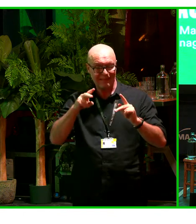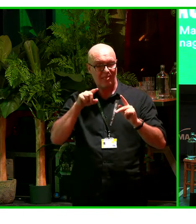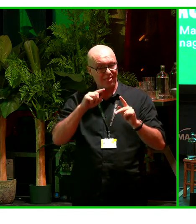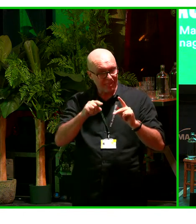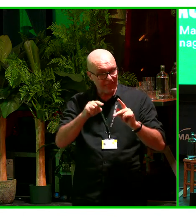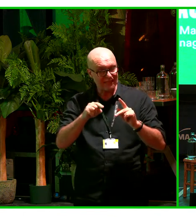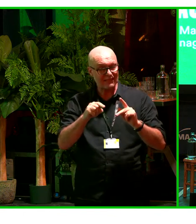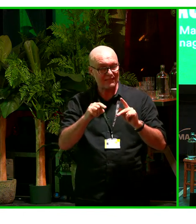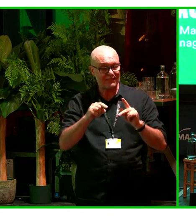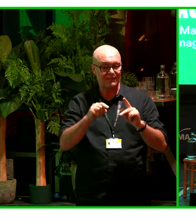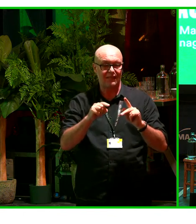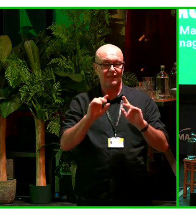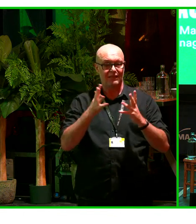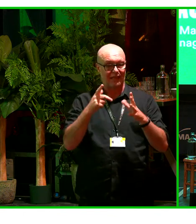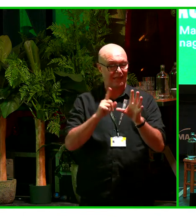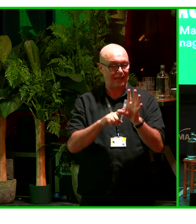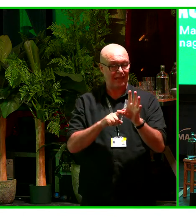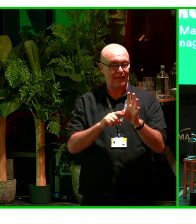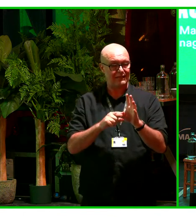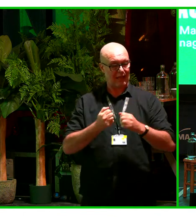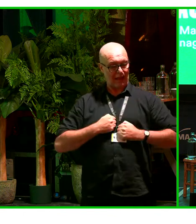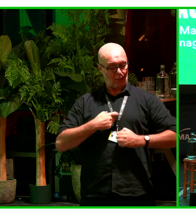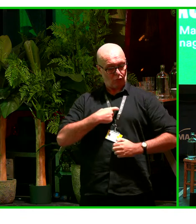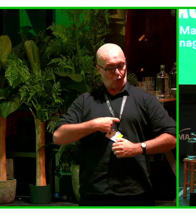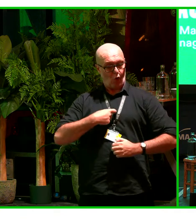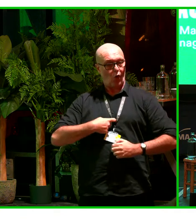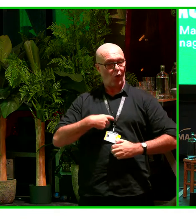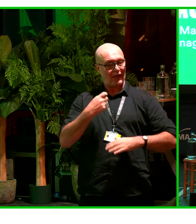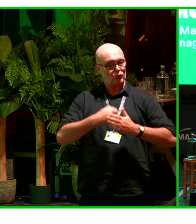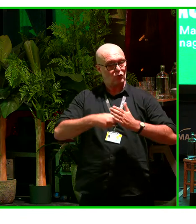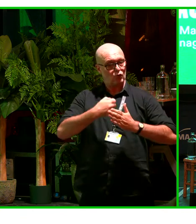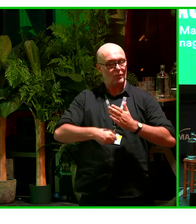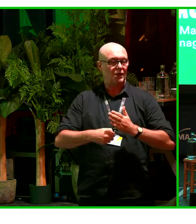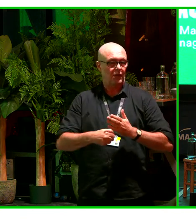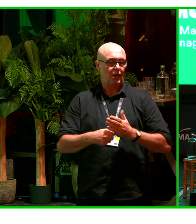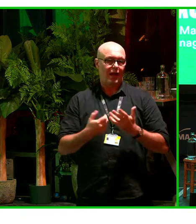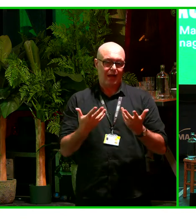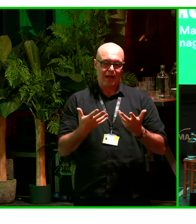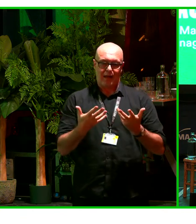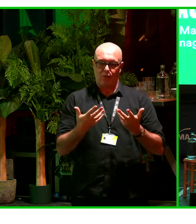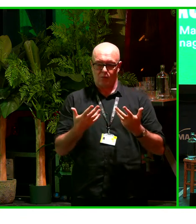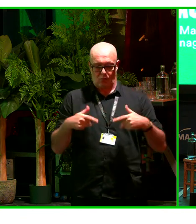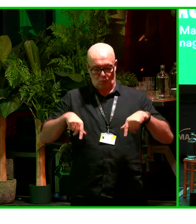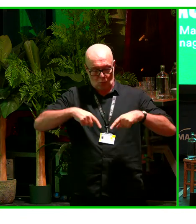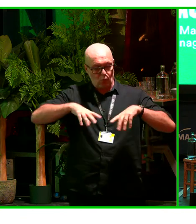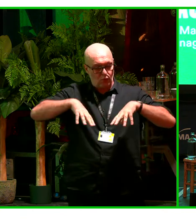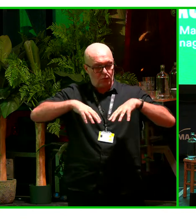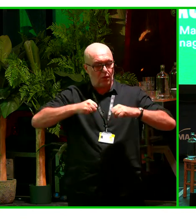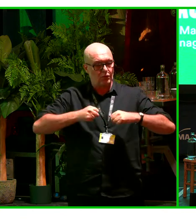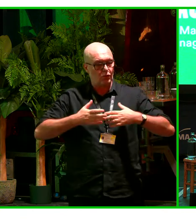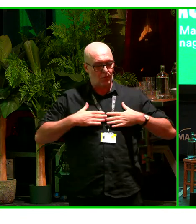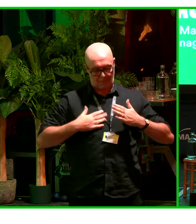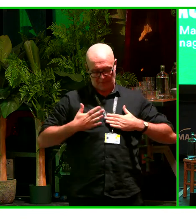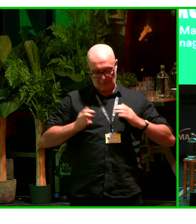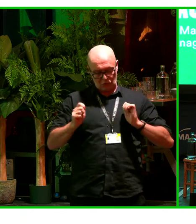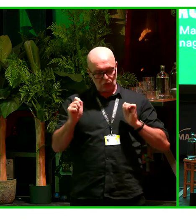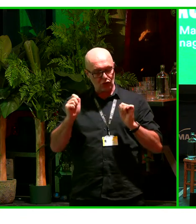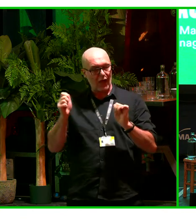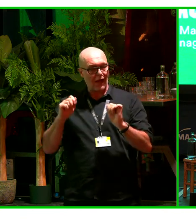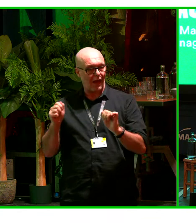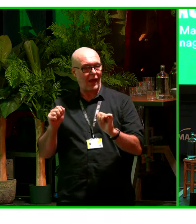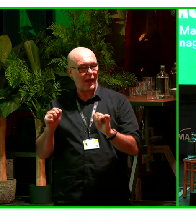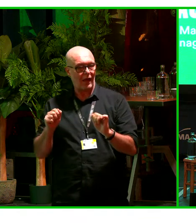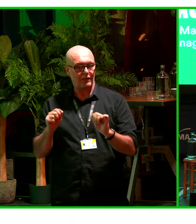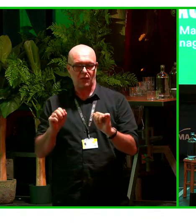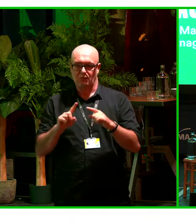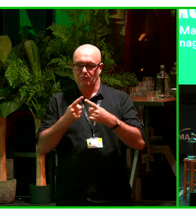is about the role of us as consumers and the role of us as we start to change our behavior in the way that we, the vehicles we